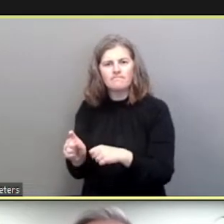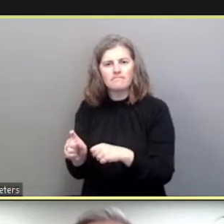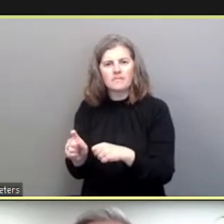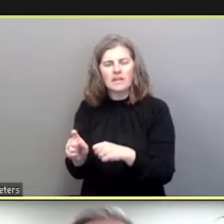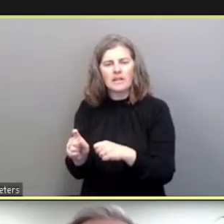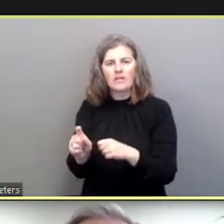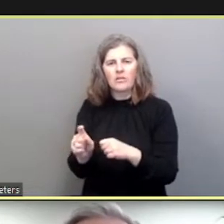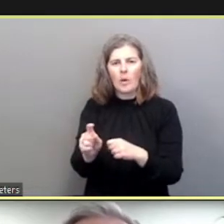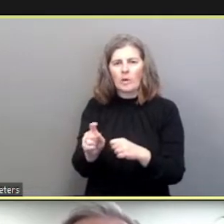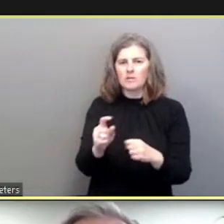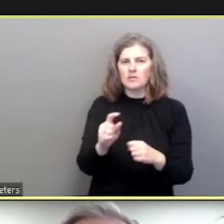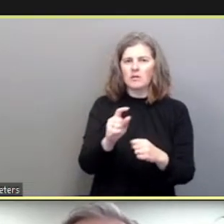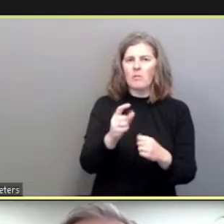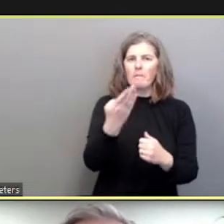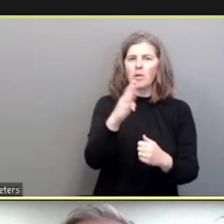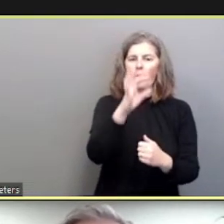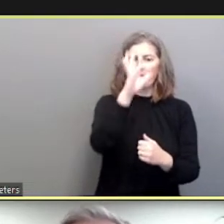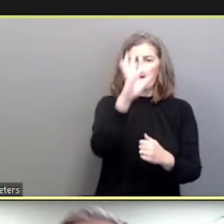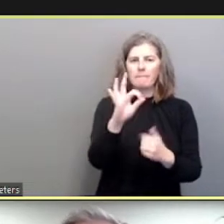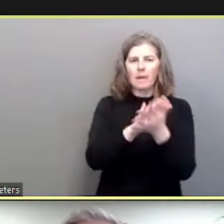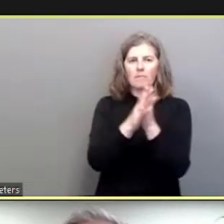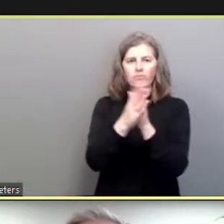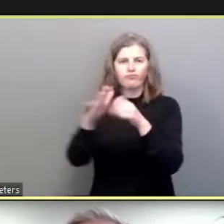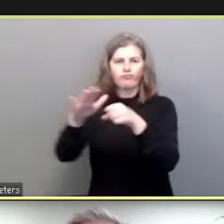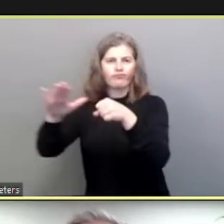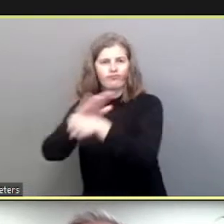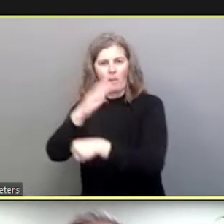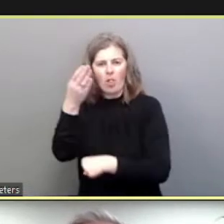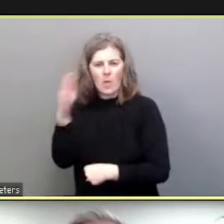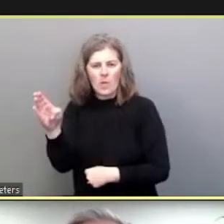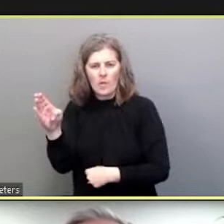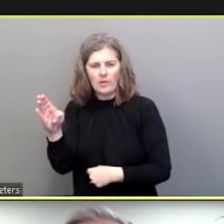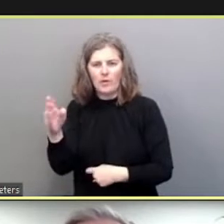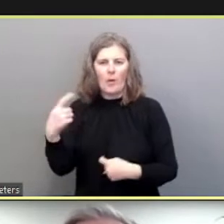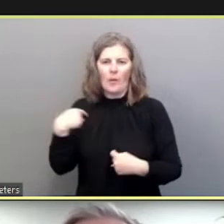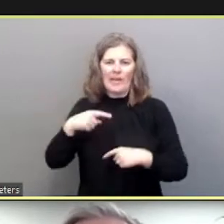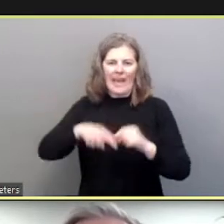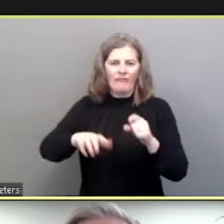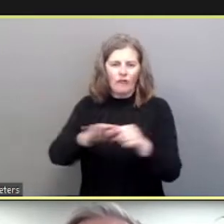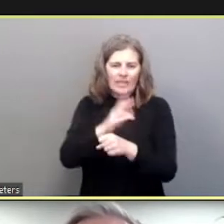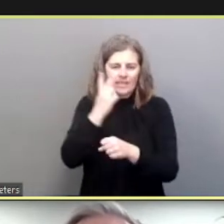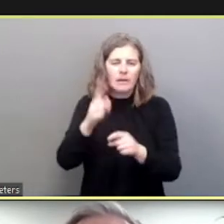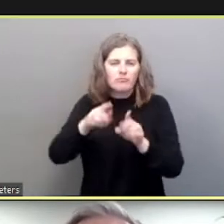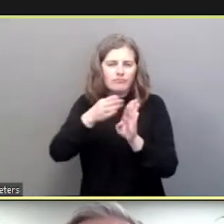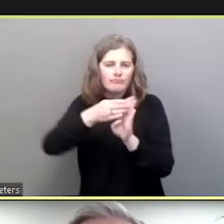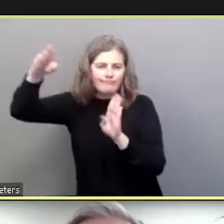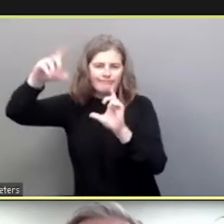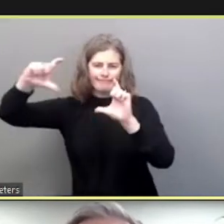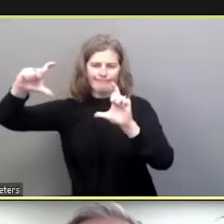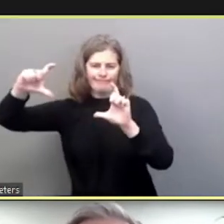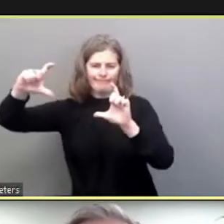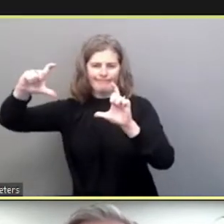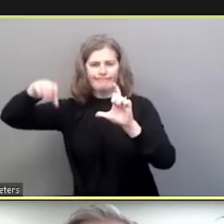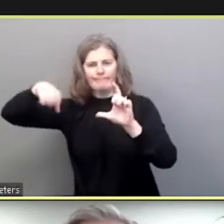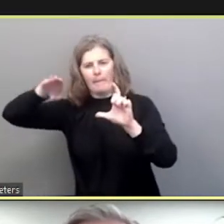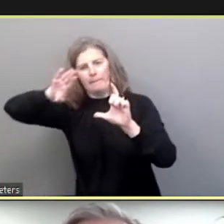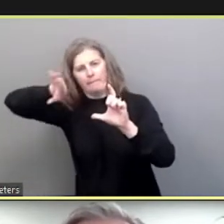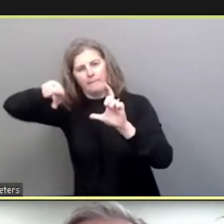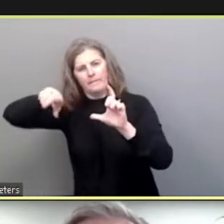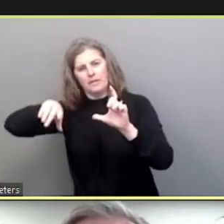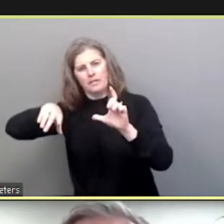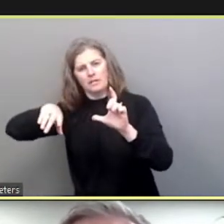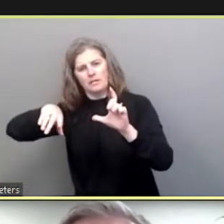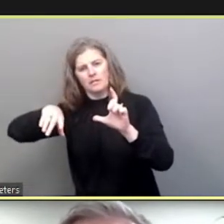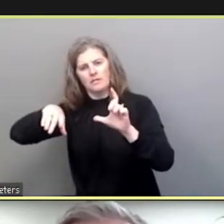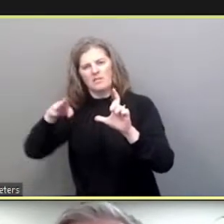dots turn into solid dots. And Brianna, we can't see, there we go. Okay, so no, it's that one, no, let's do the